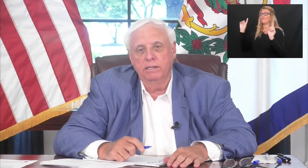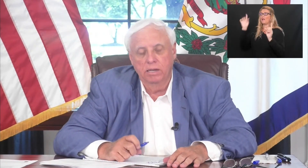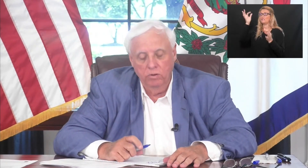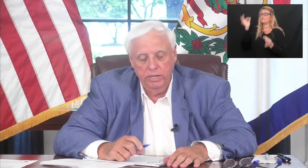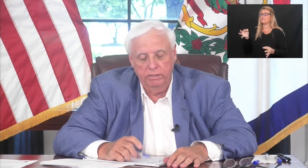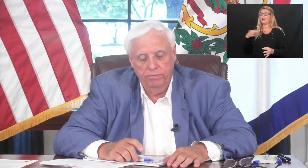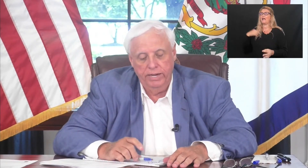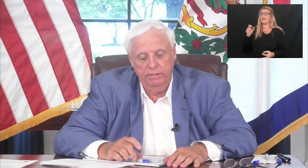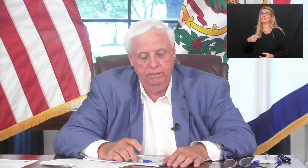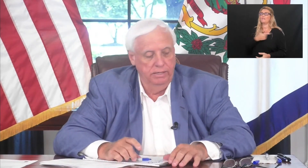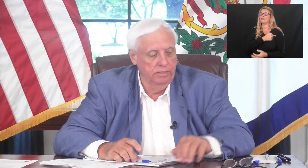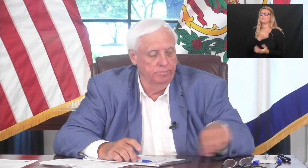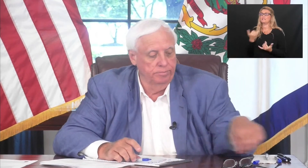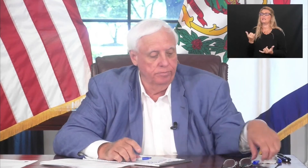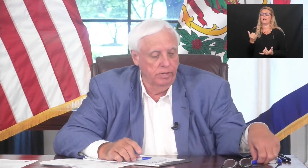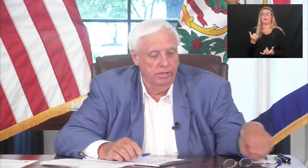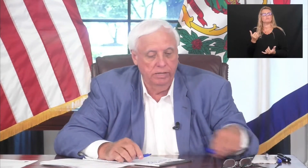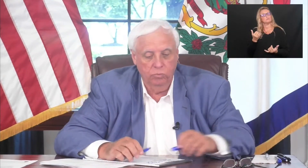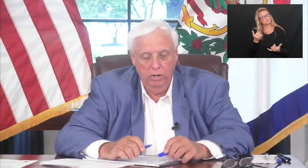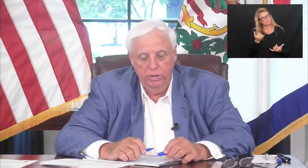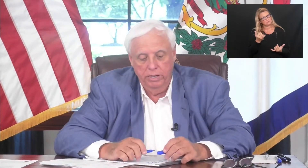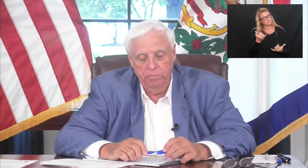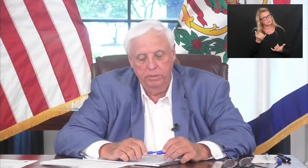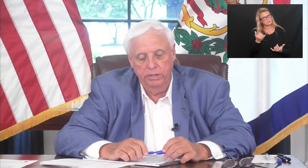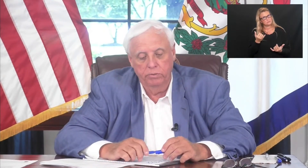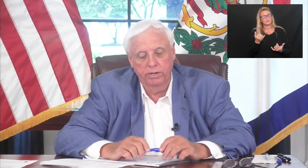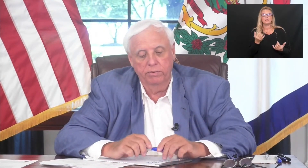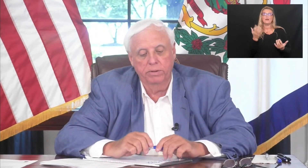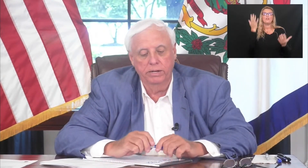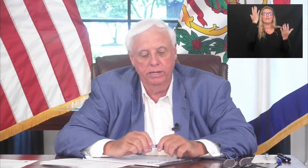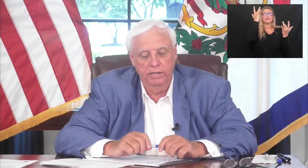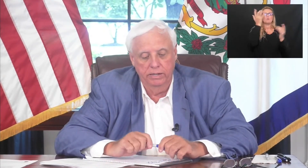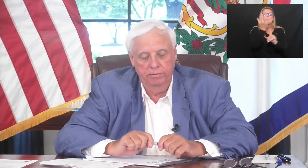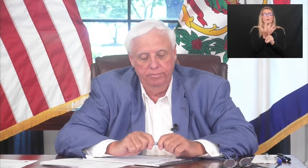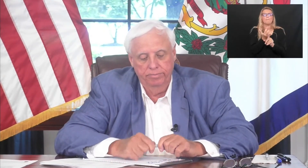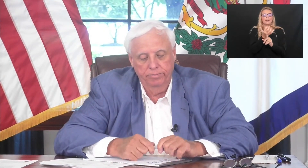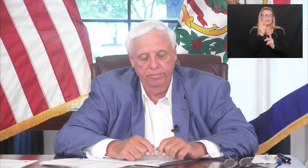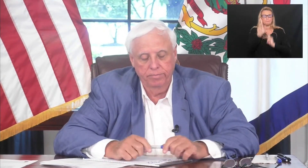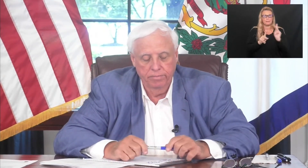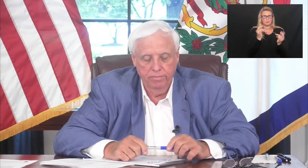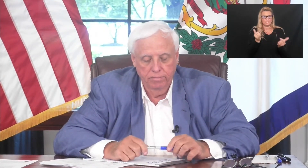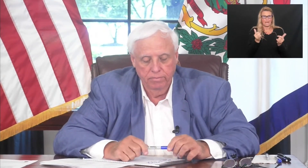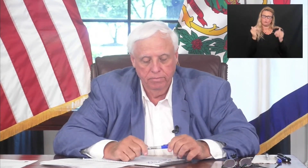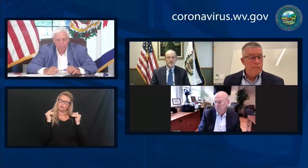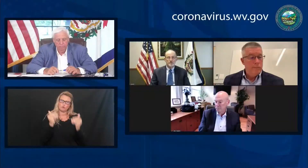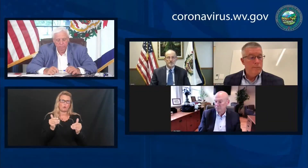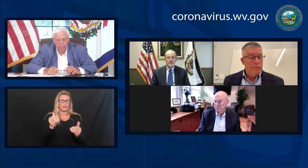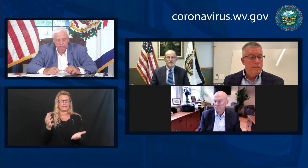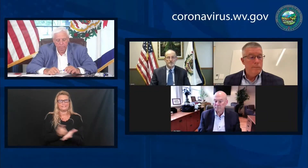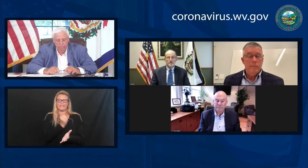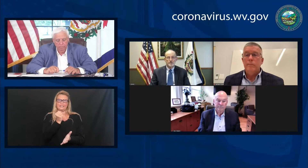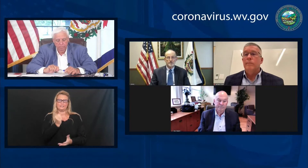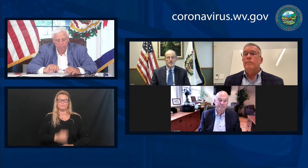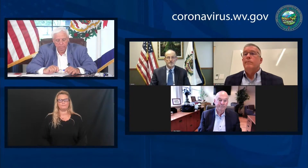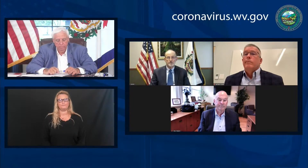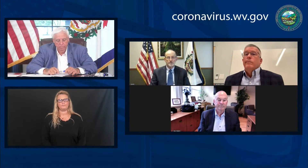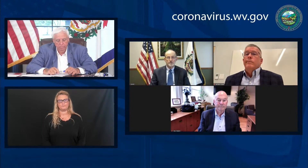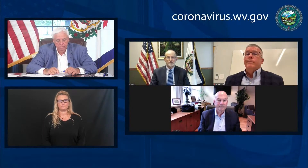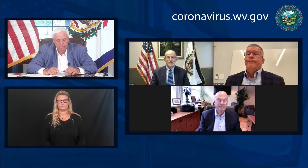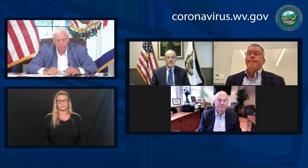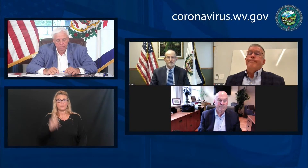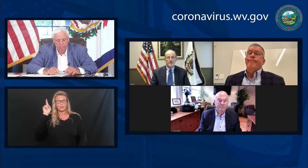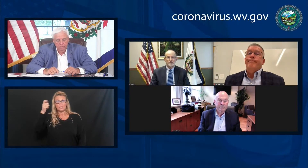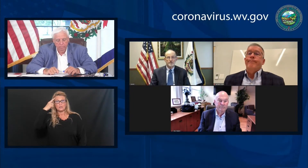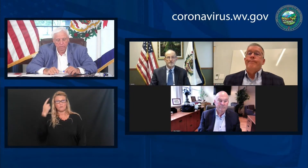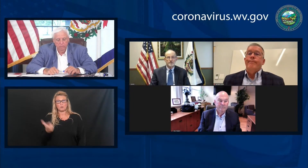they need to go get the vaccine. And that's why we keep pleading with everybody to get it. All right, thank you, David.